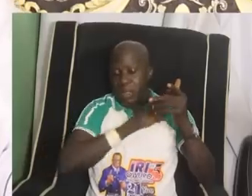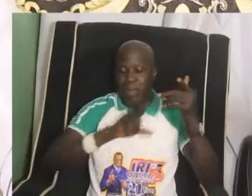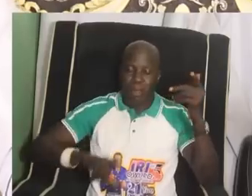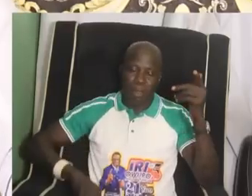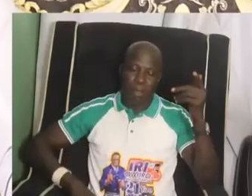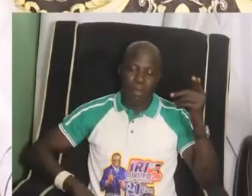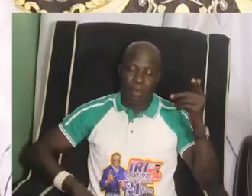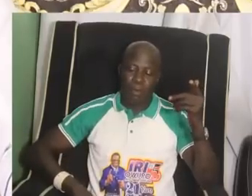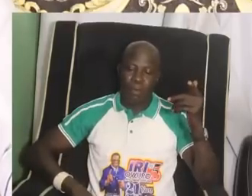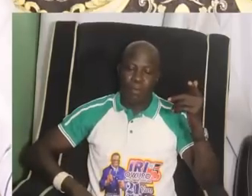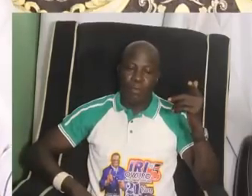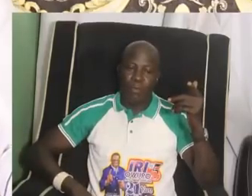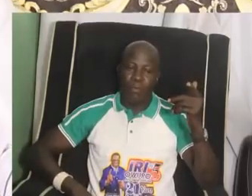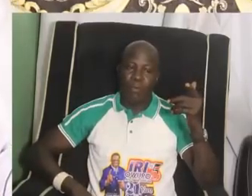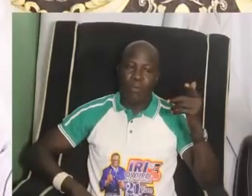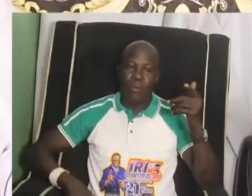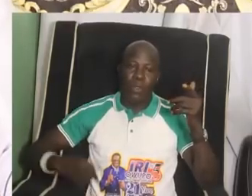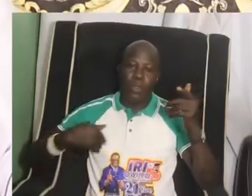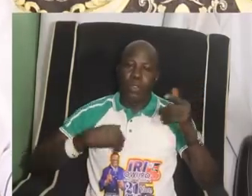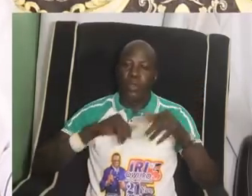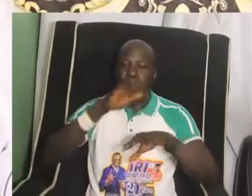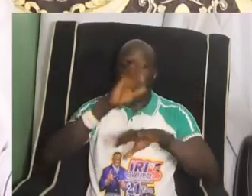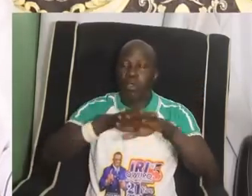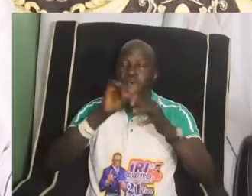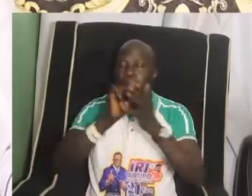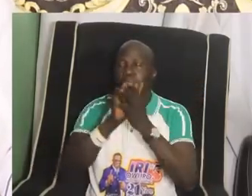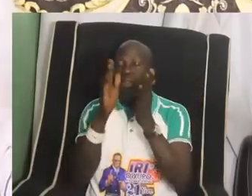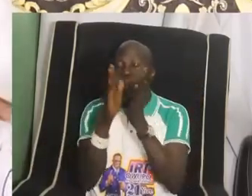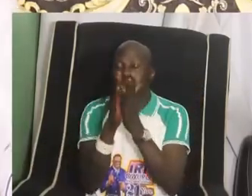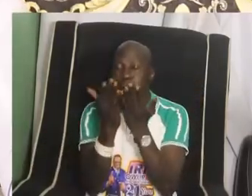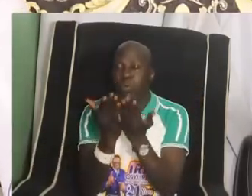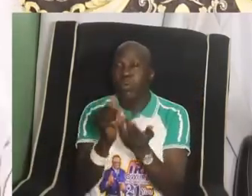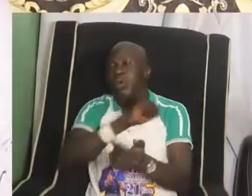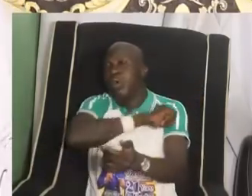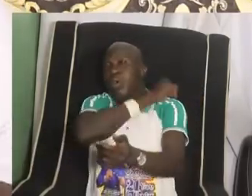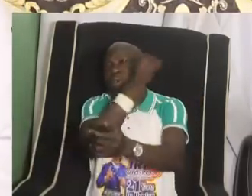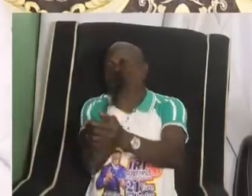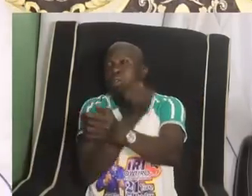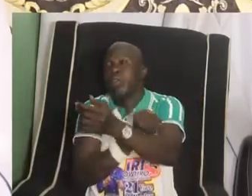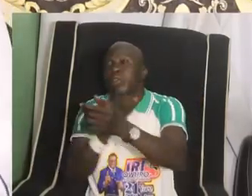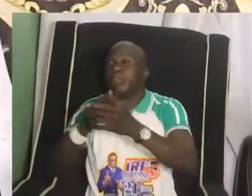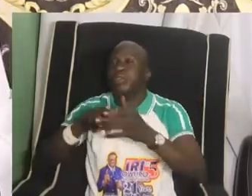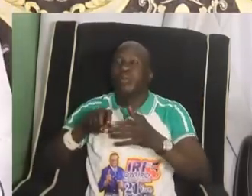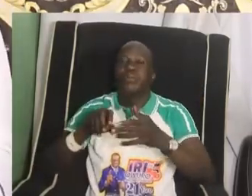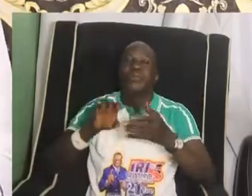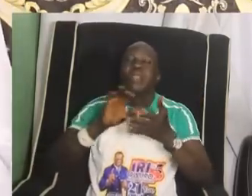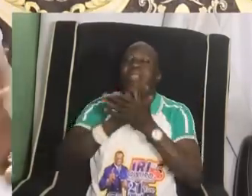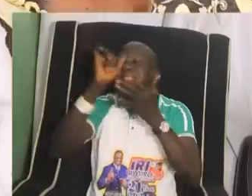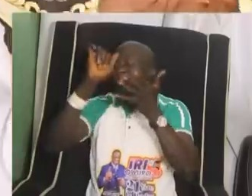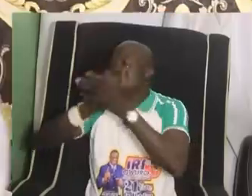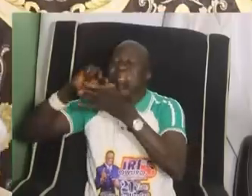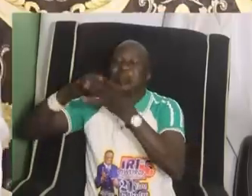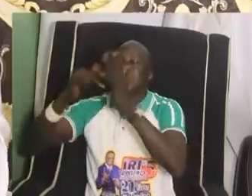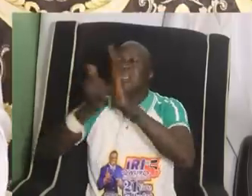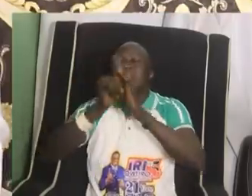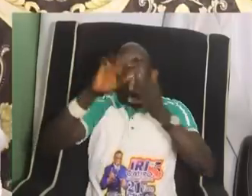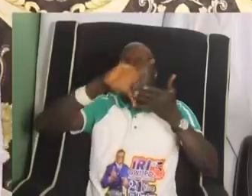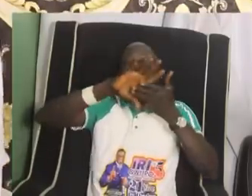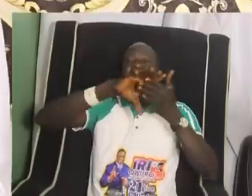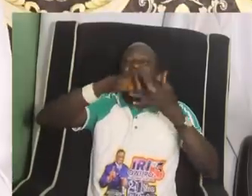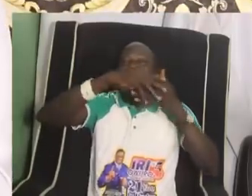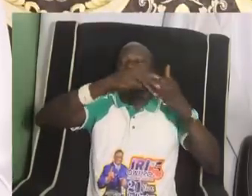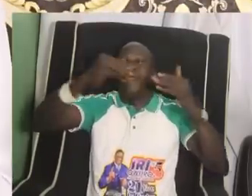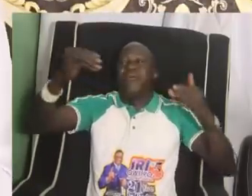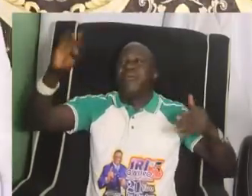Jesus name my Lord. Pe iwe kan ni iwe ase ni ajo ti gbogbo agbaye that's visa Olorun o Lord e gba le mi